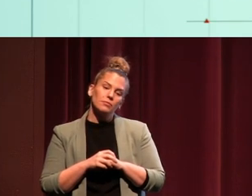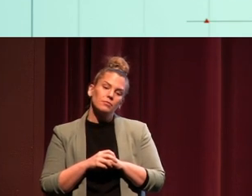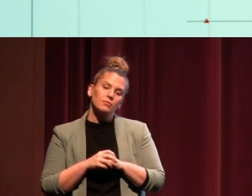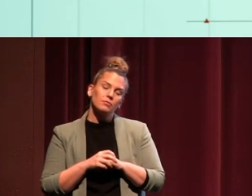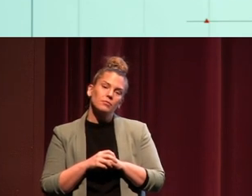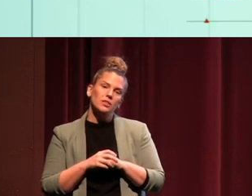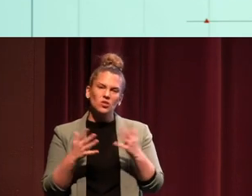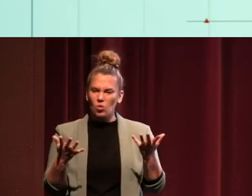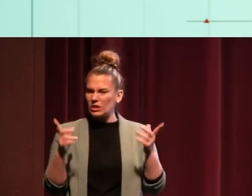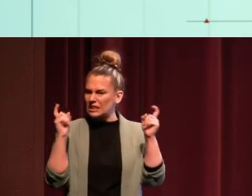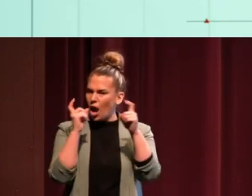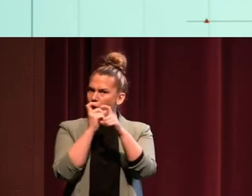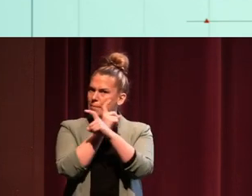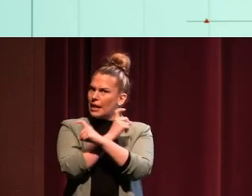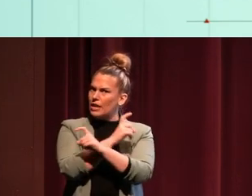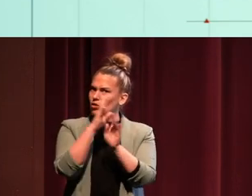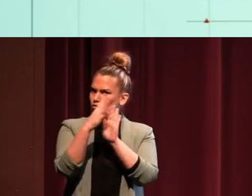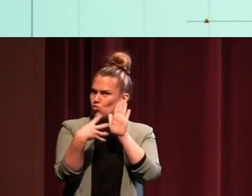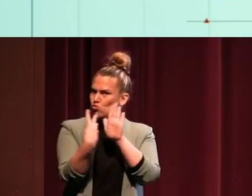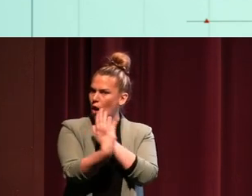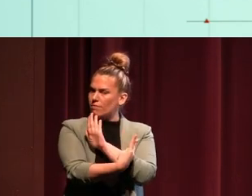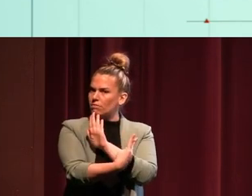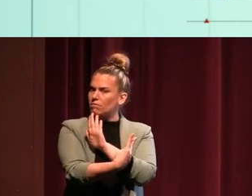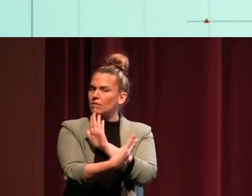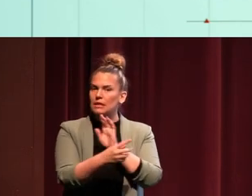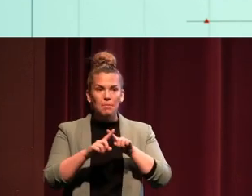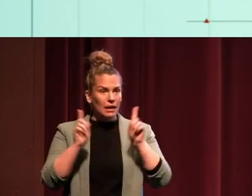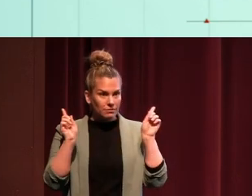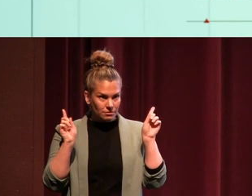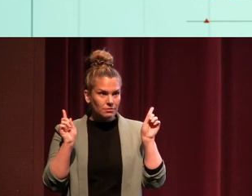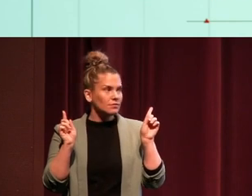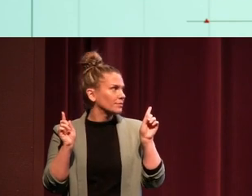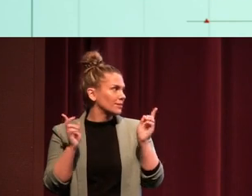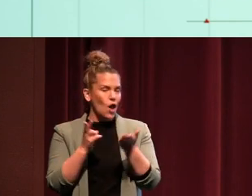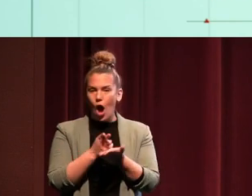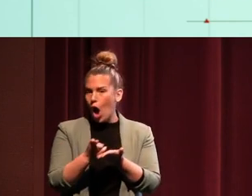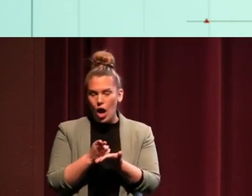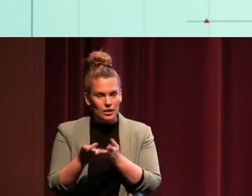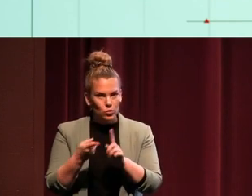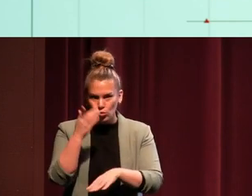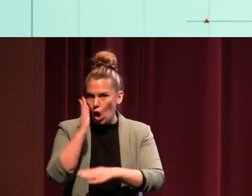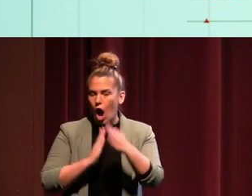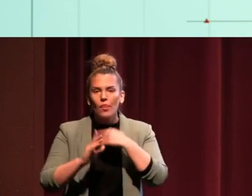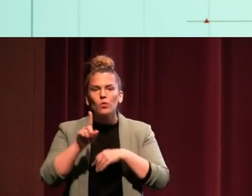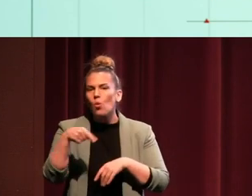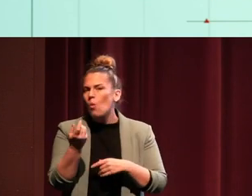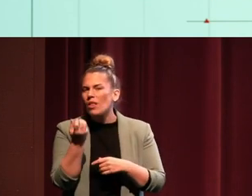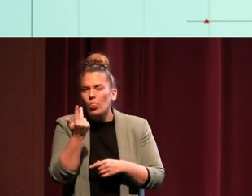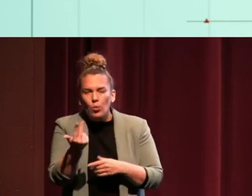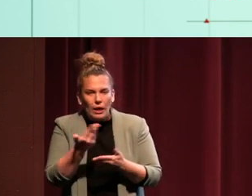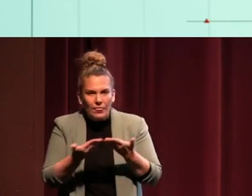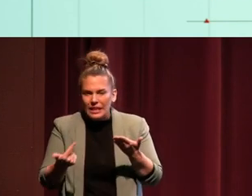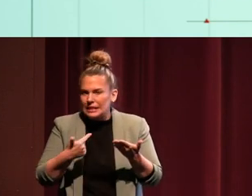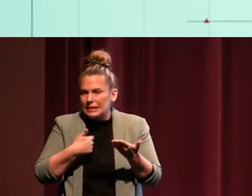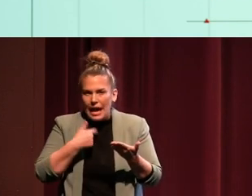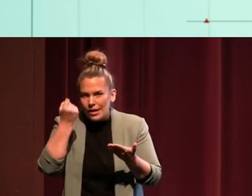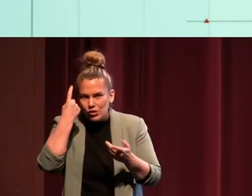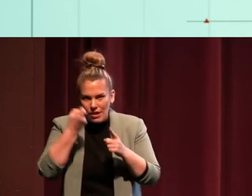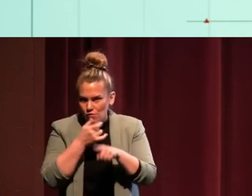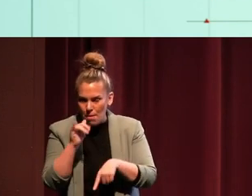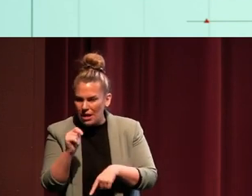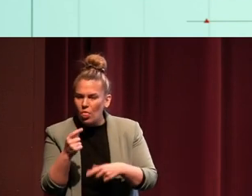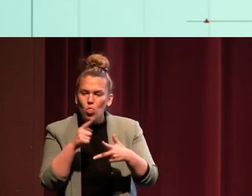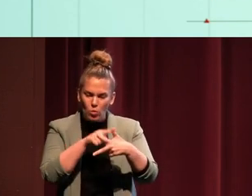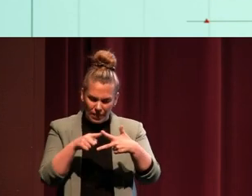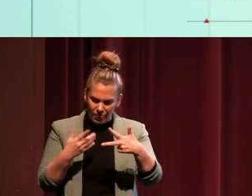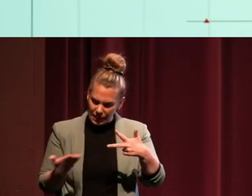So it's a complicated graph, but honest to God, there's only three things that I get from it. And there's only three things I